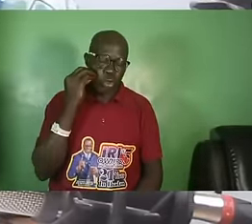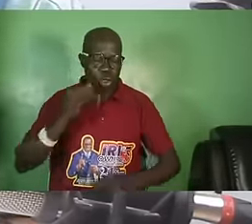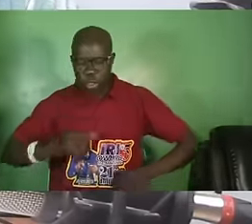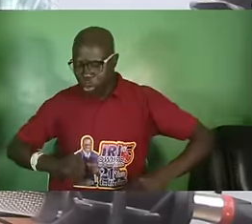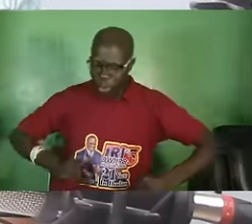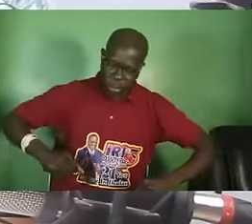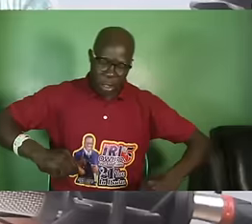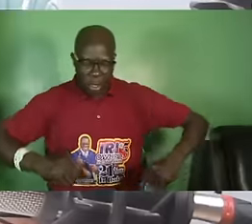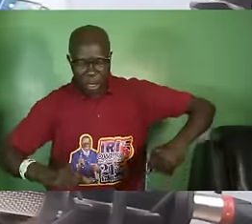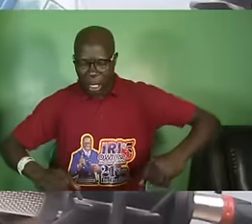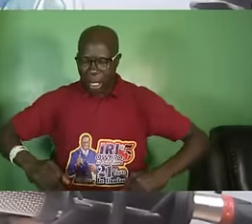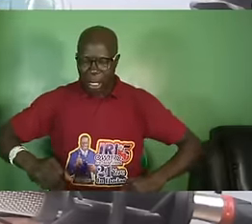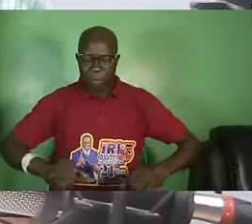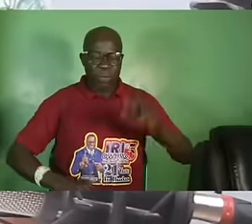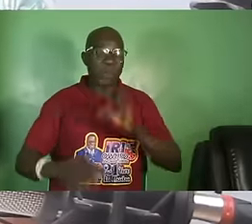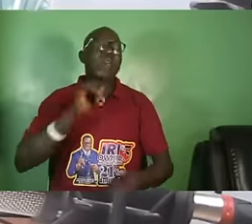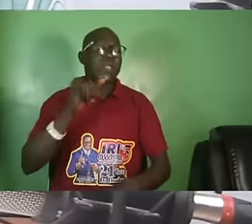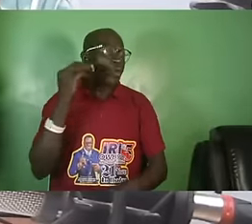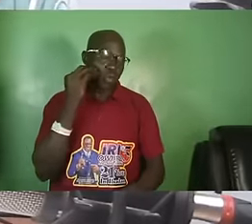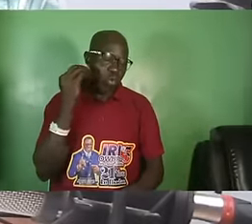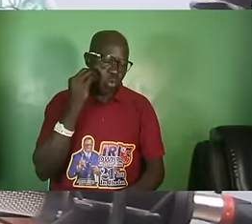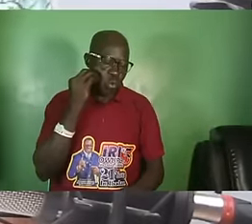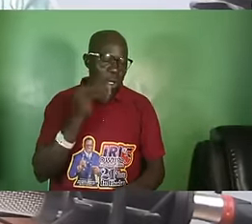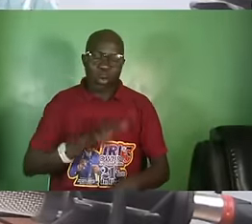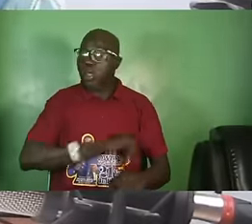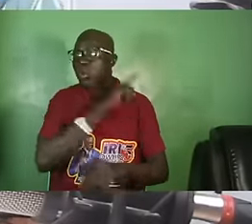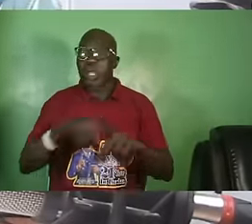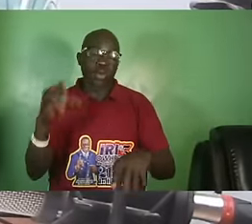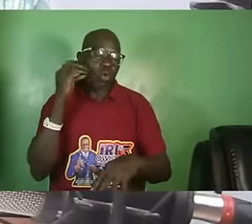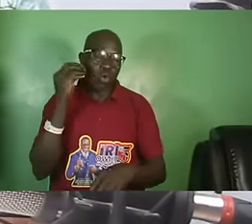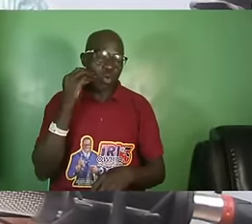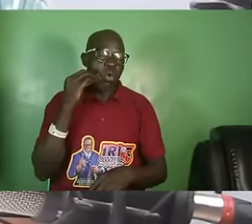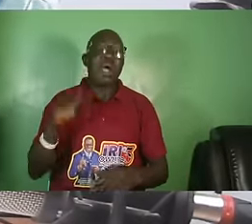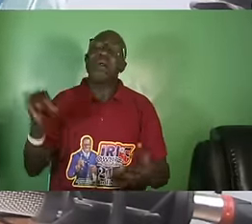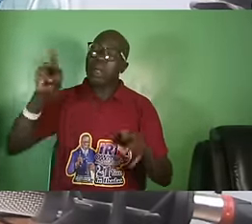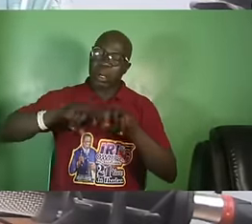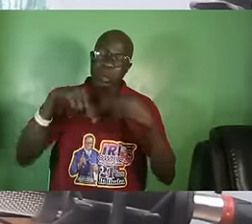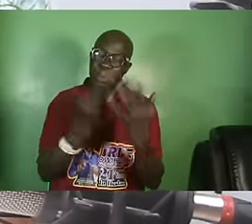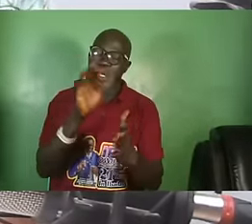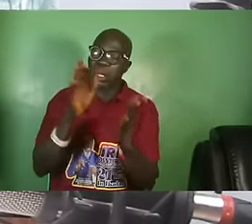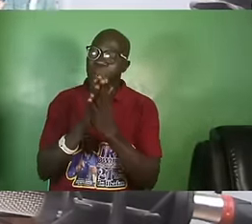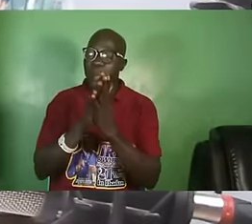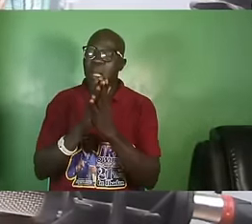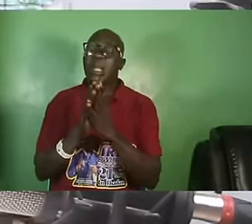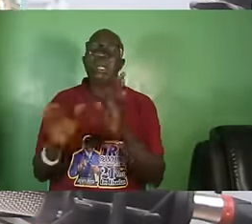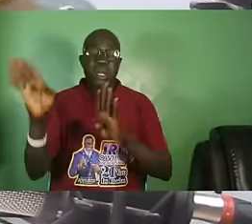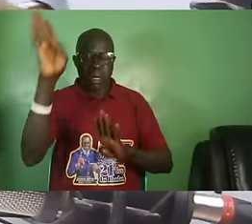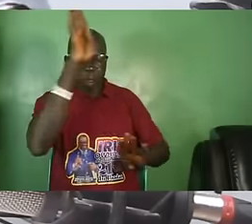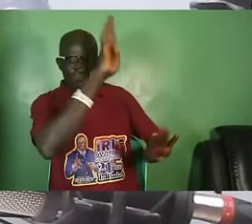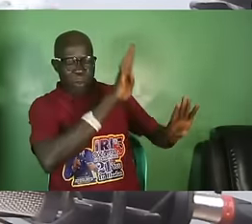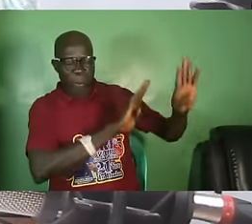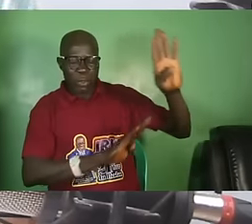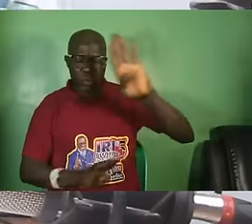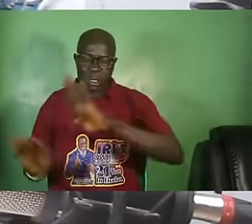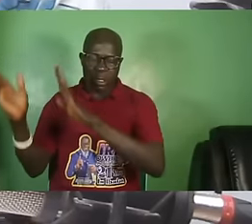demonstrate her. You will demonstrate this prayer. Go back home. If I go at home. Go back daily. Once you get home. To Adwa, you will repeat the prayer. Go to buy your sweet